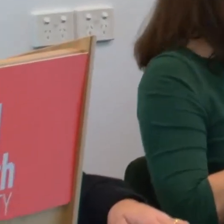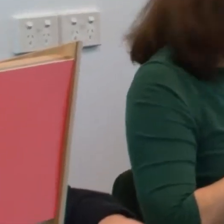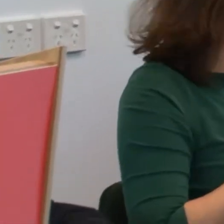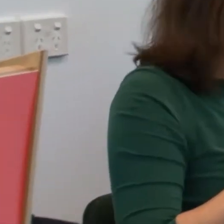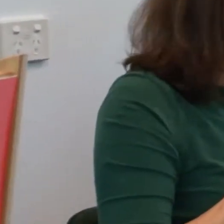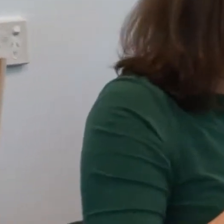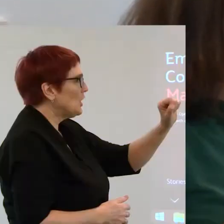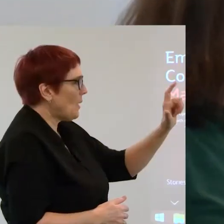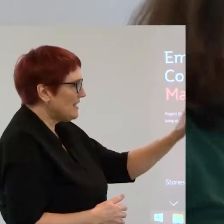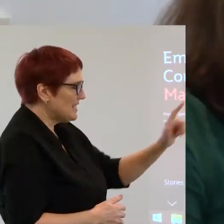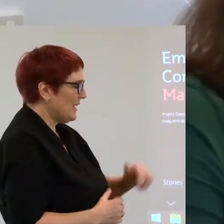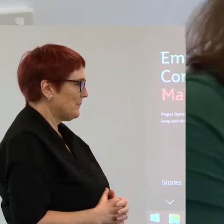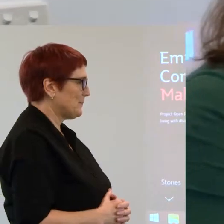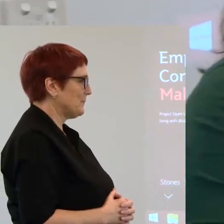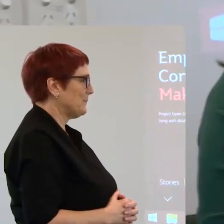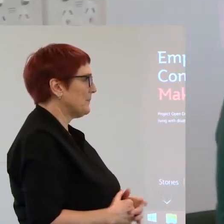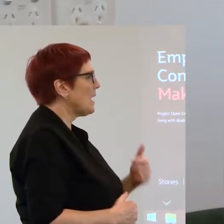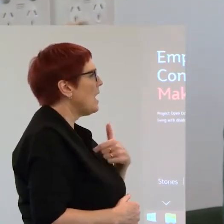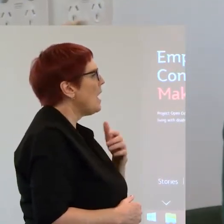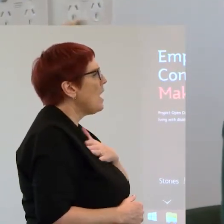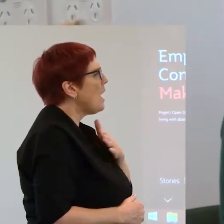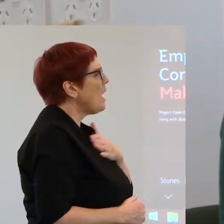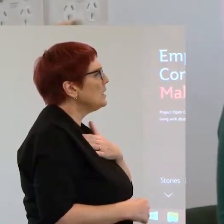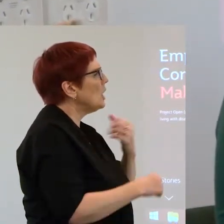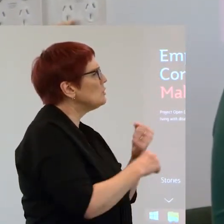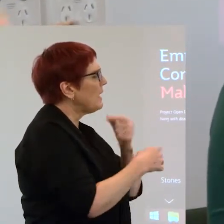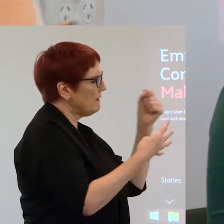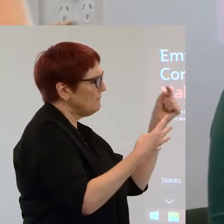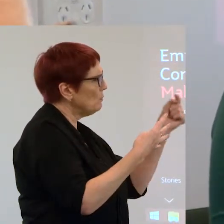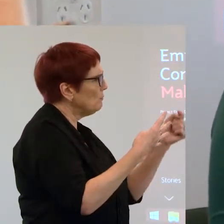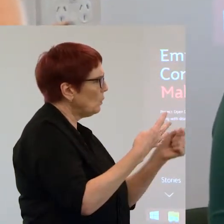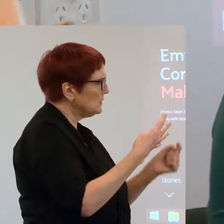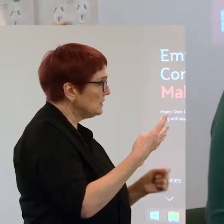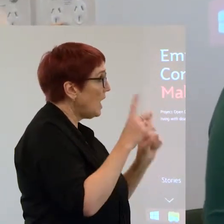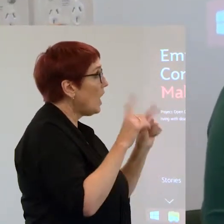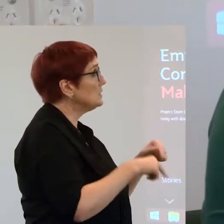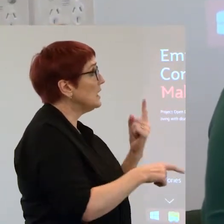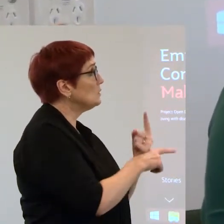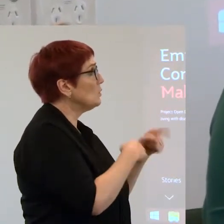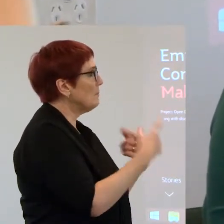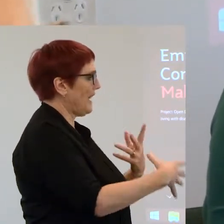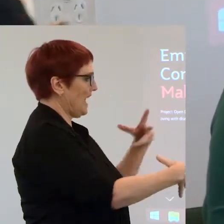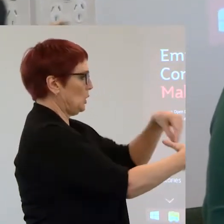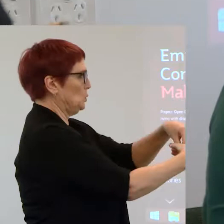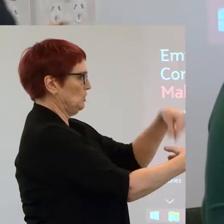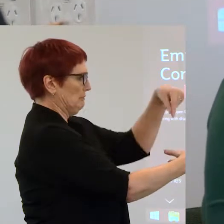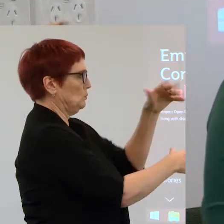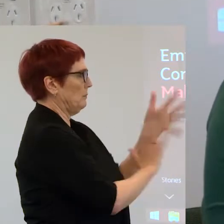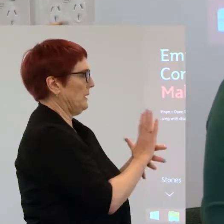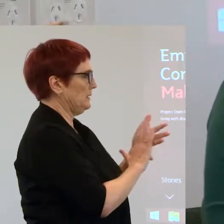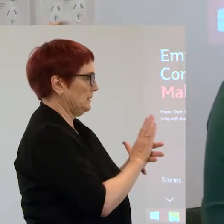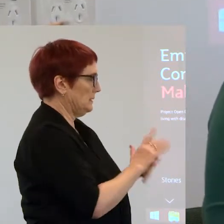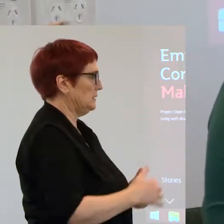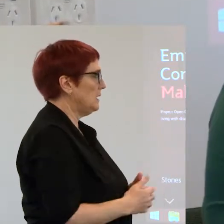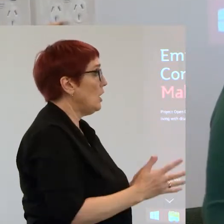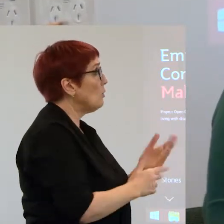Thank you very much, Alistair. I'd just like to make a couple of points, and I'll just start by speaking about inclusivity because